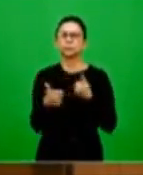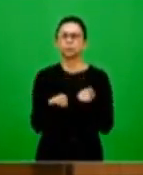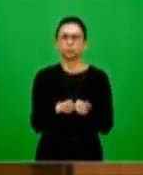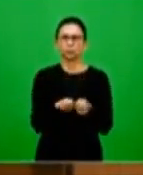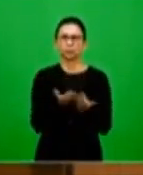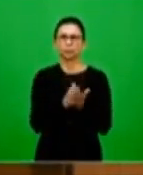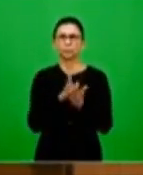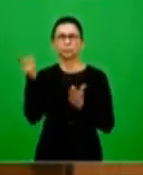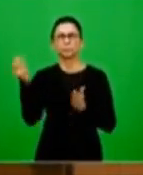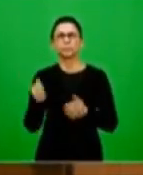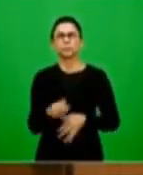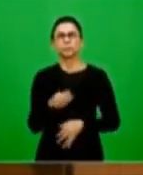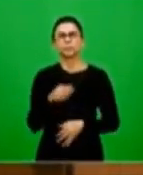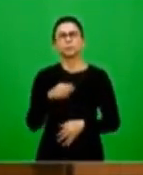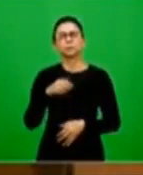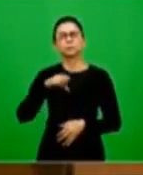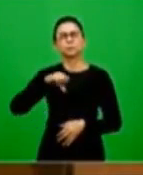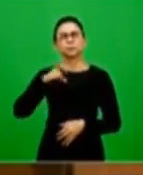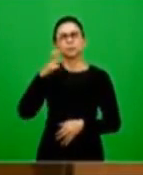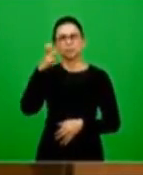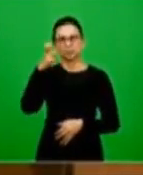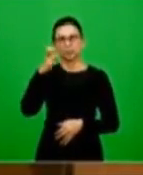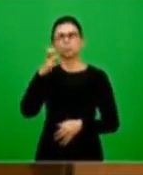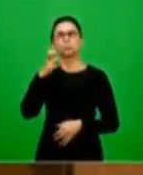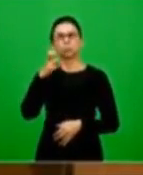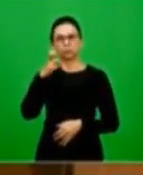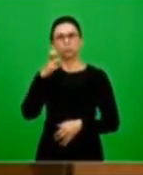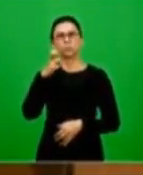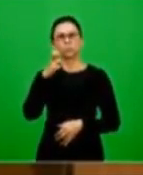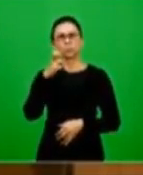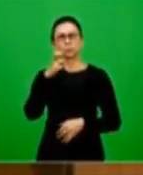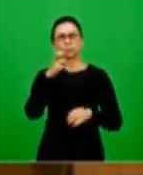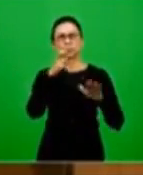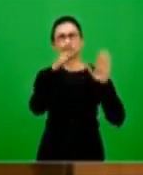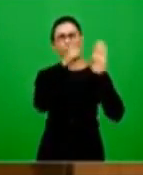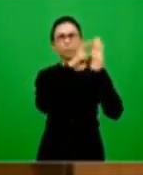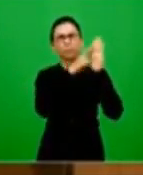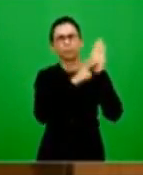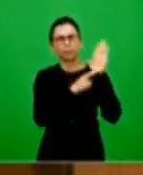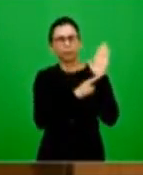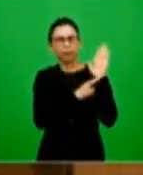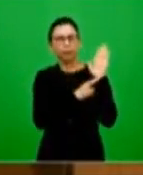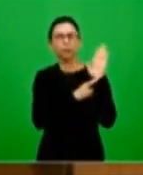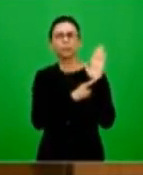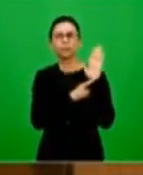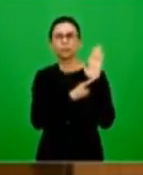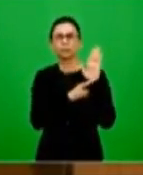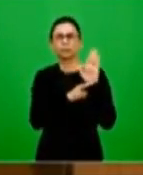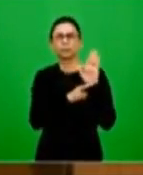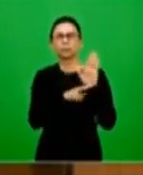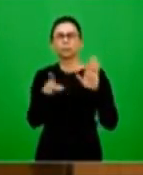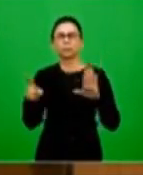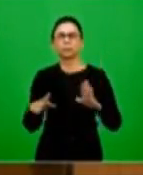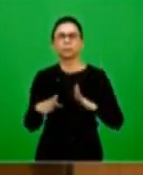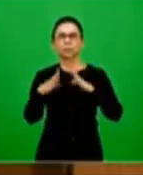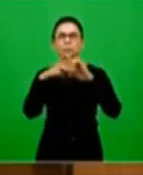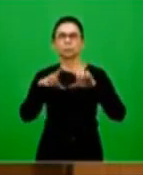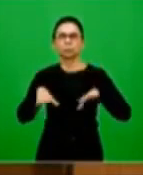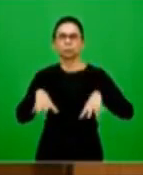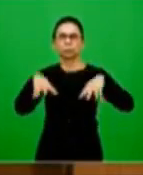wonderful word and glorious word. And all the 95 theses of Luther, he placed on the Cathedral of